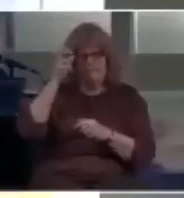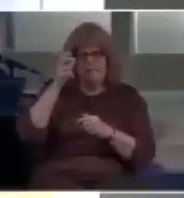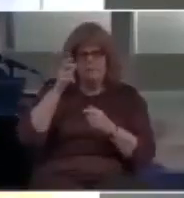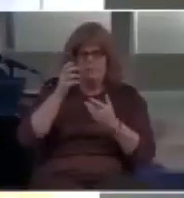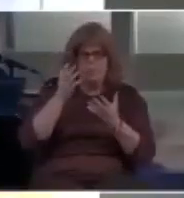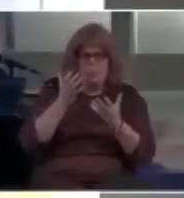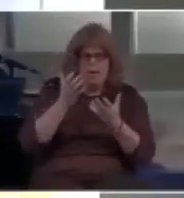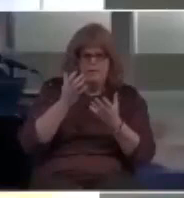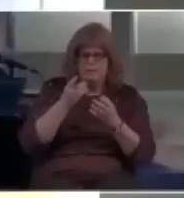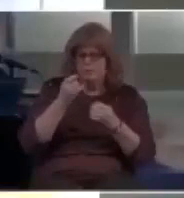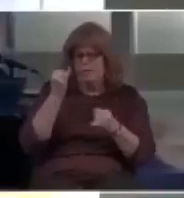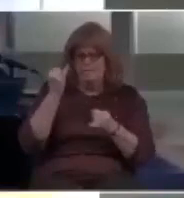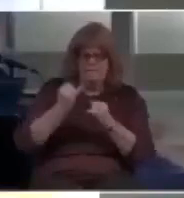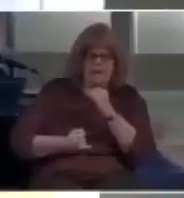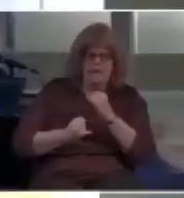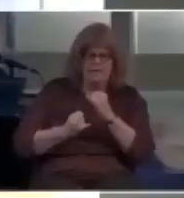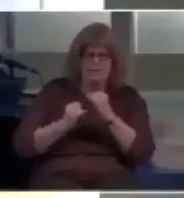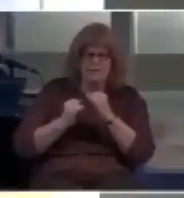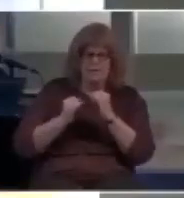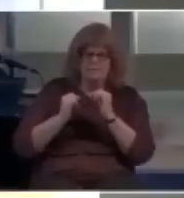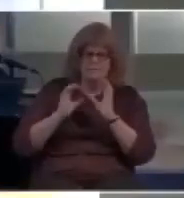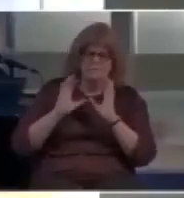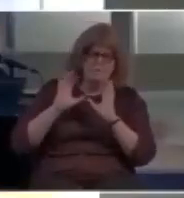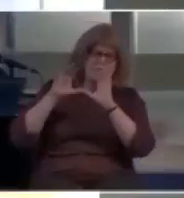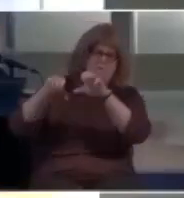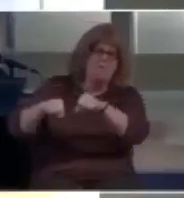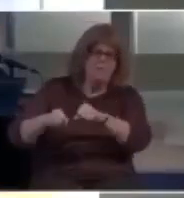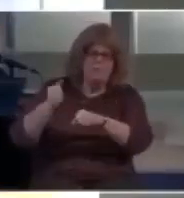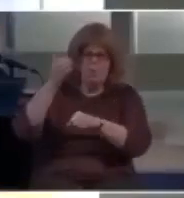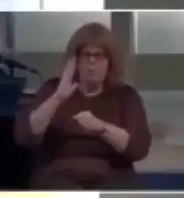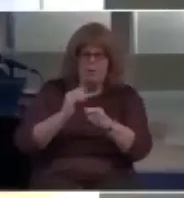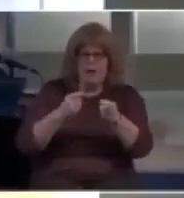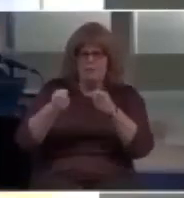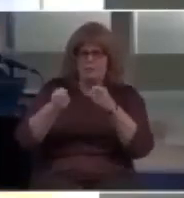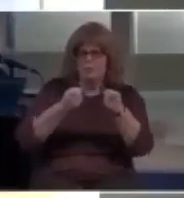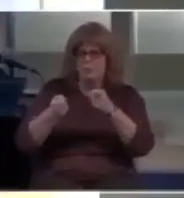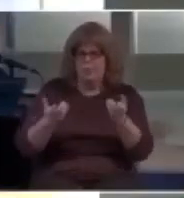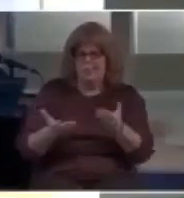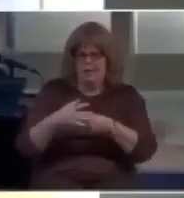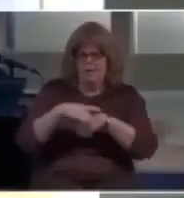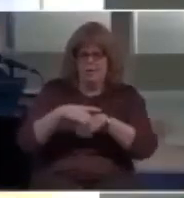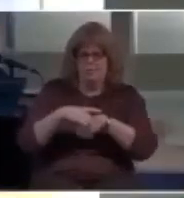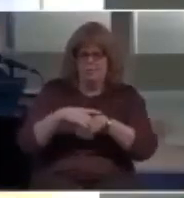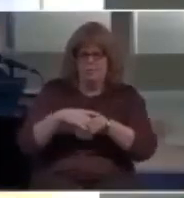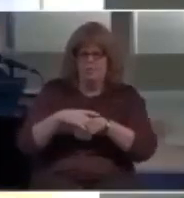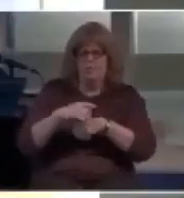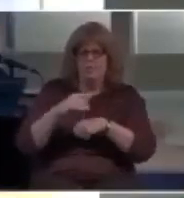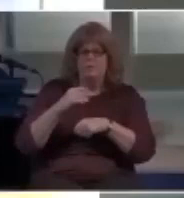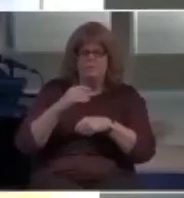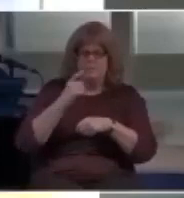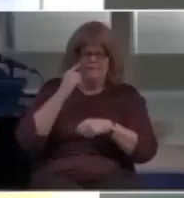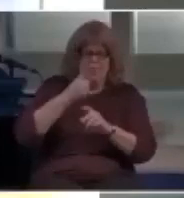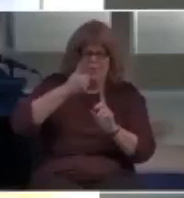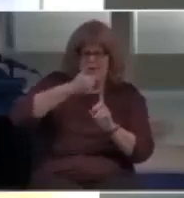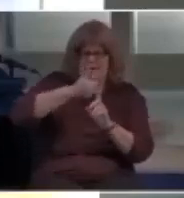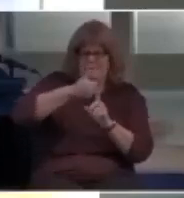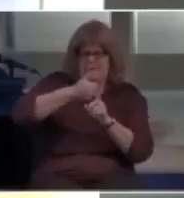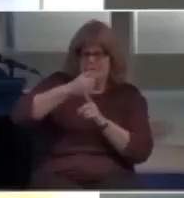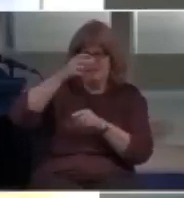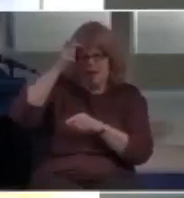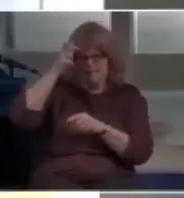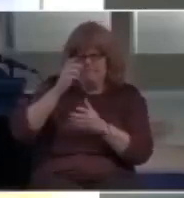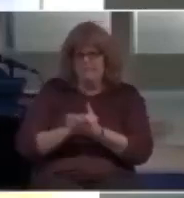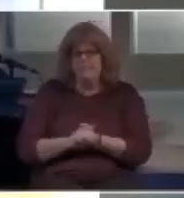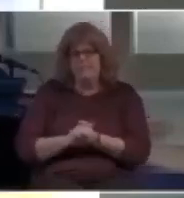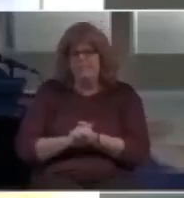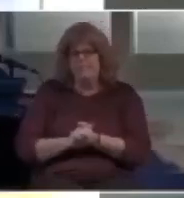Satan seeks to finally overthrow God's rule and reign on earth, claiming it for himself. And so